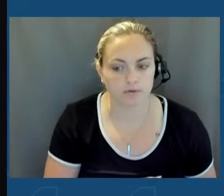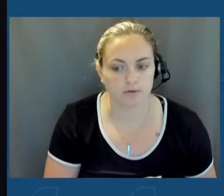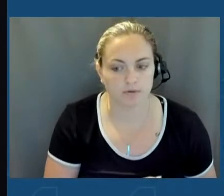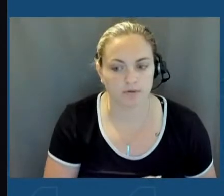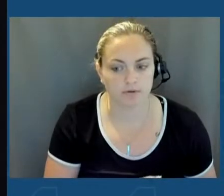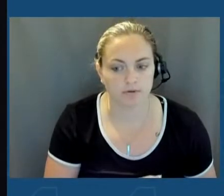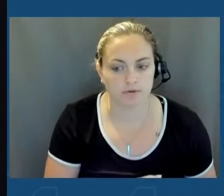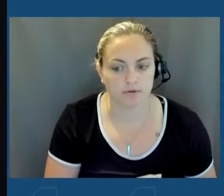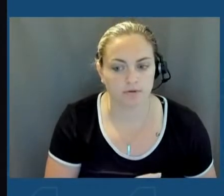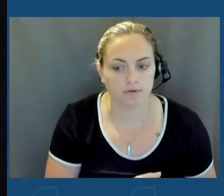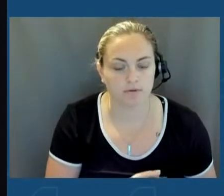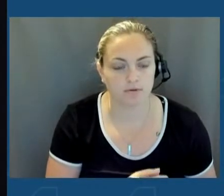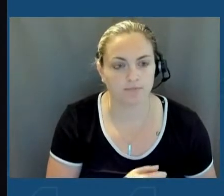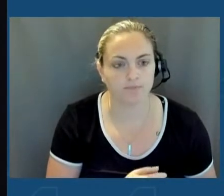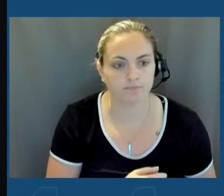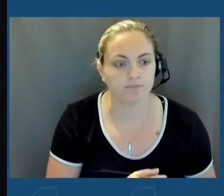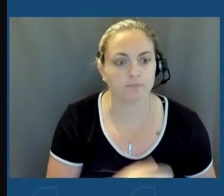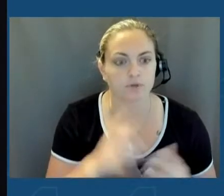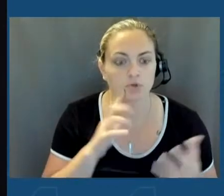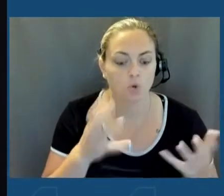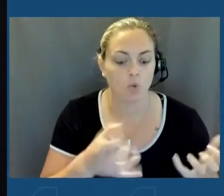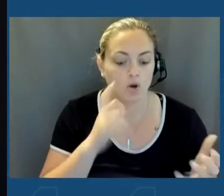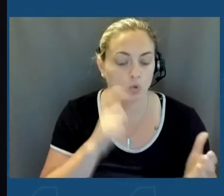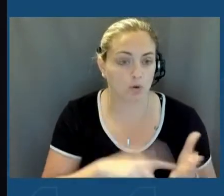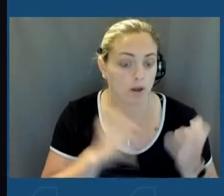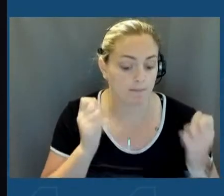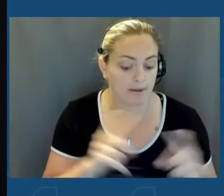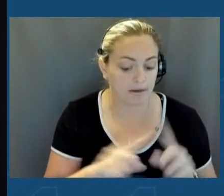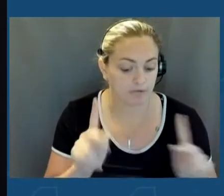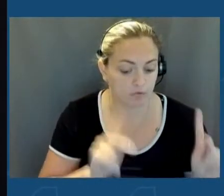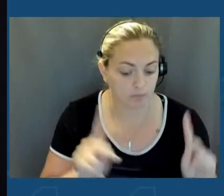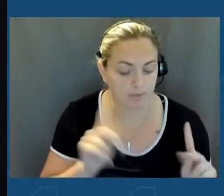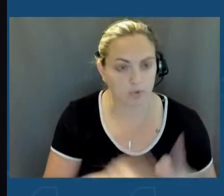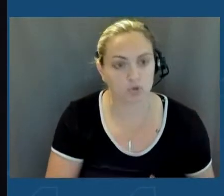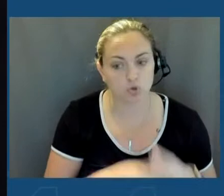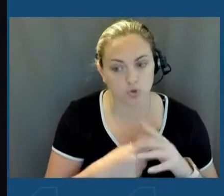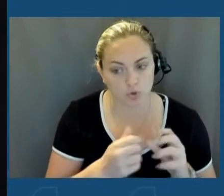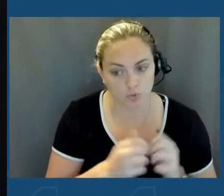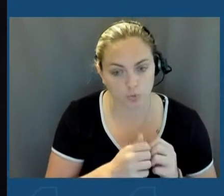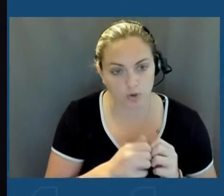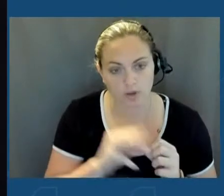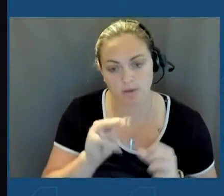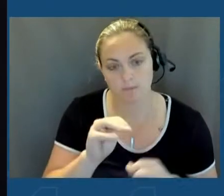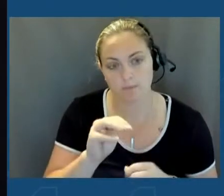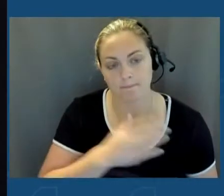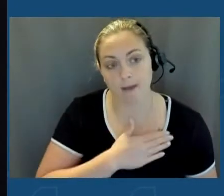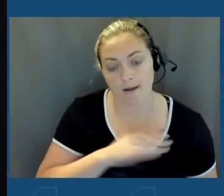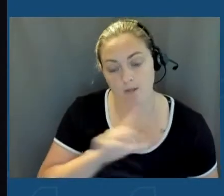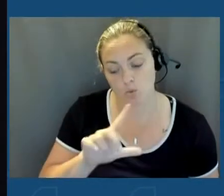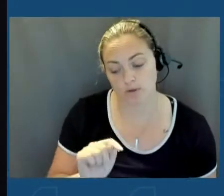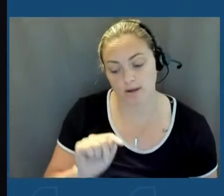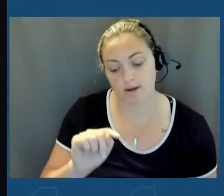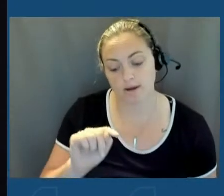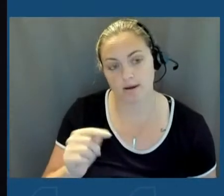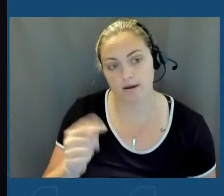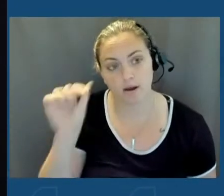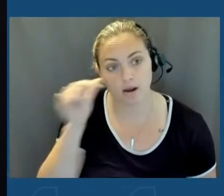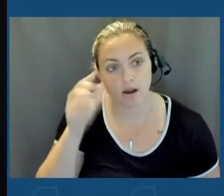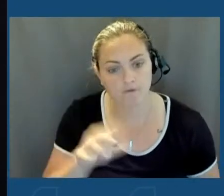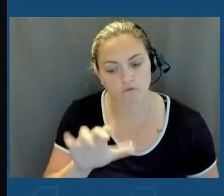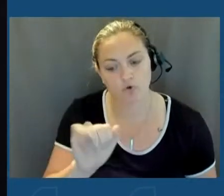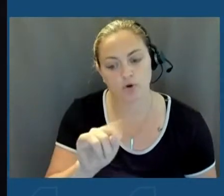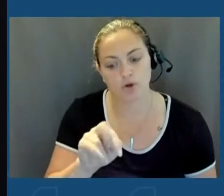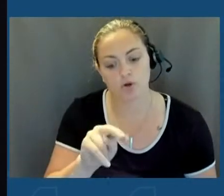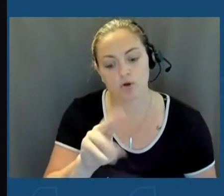Y. I do want to acknowledge a number of individuals, starting with my Lieutenant Governor, Antonio Delgado. Let's give him a round of